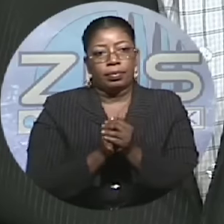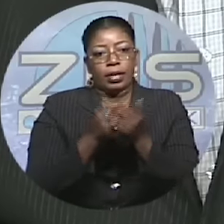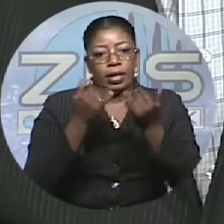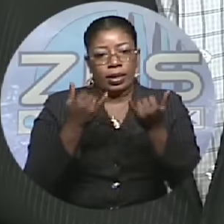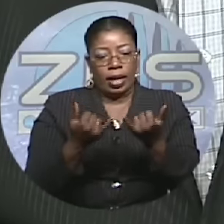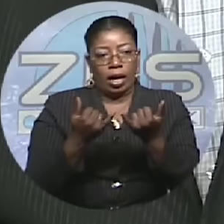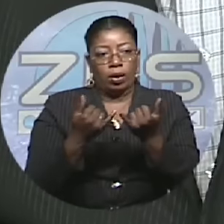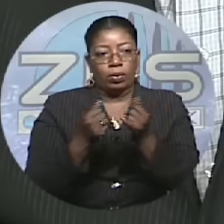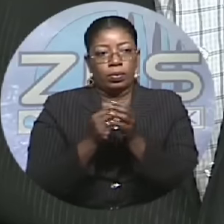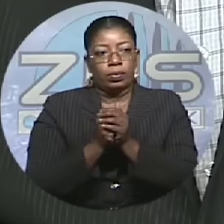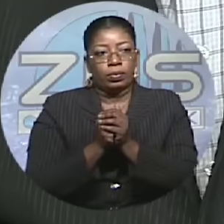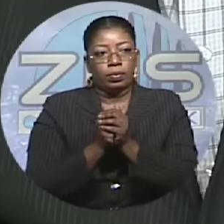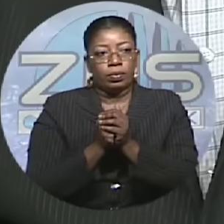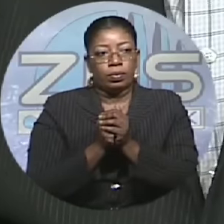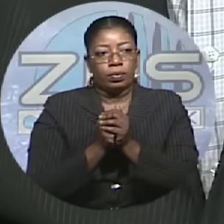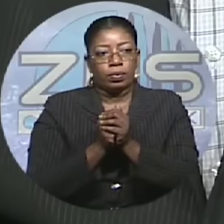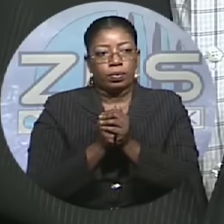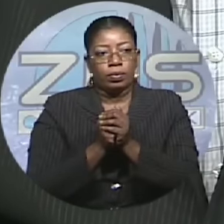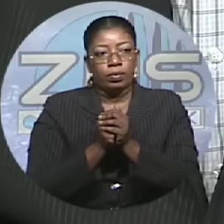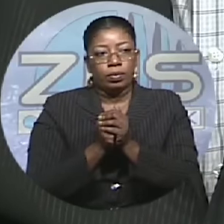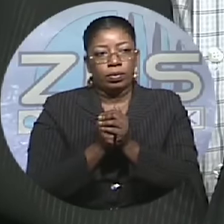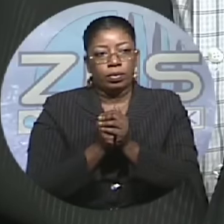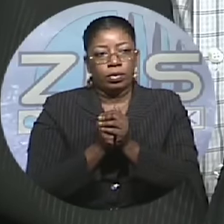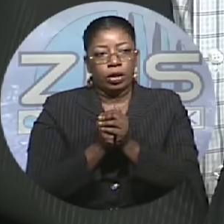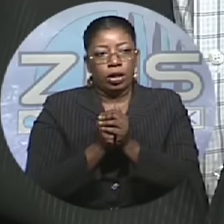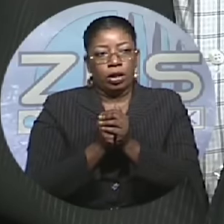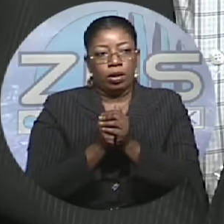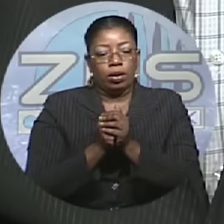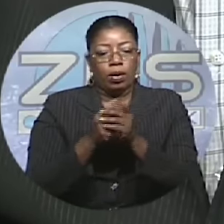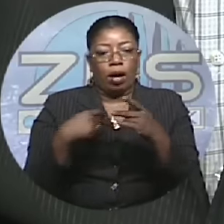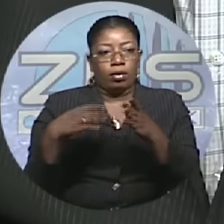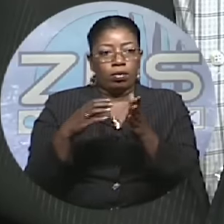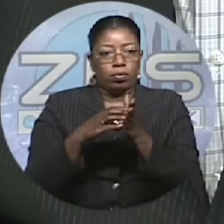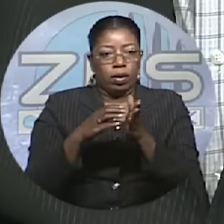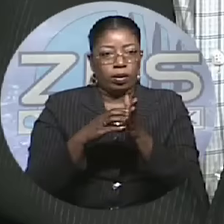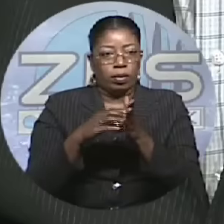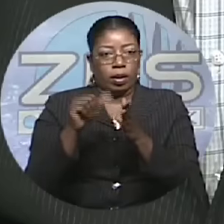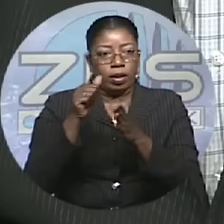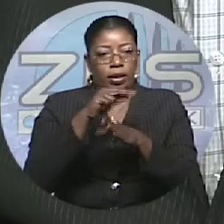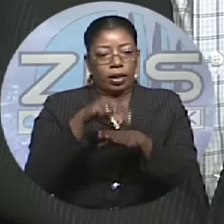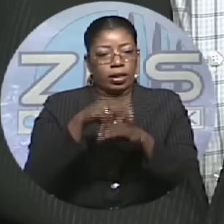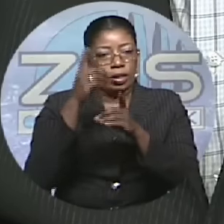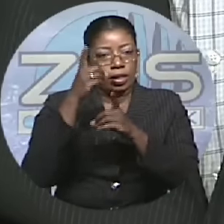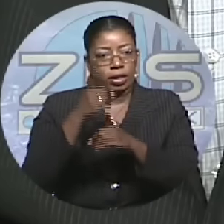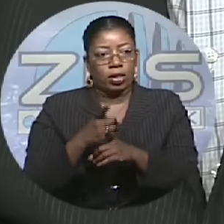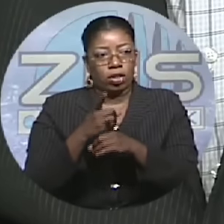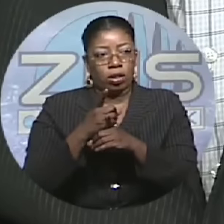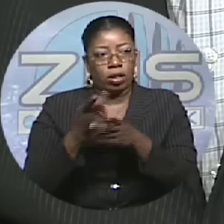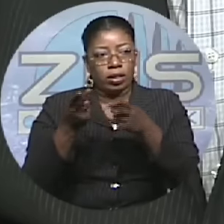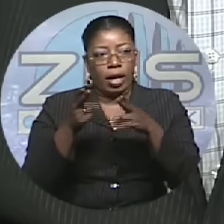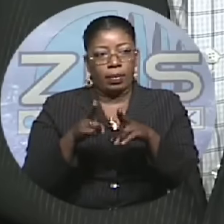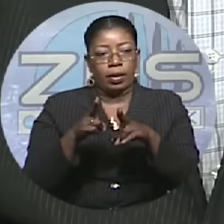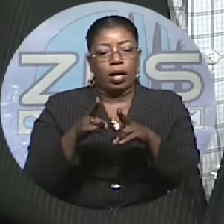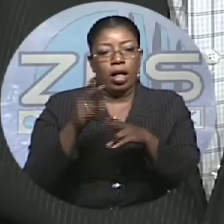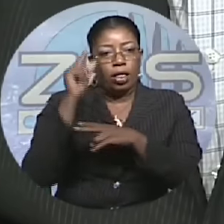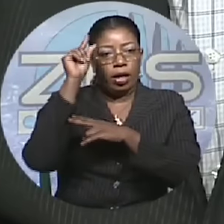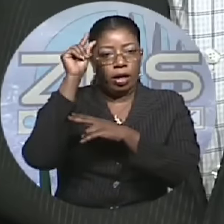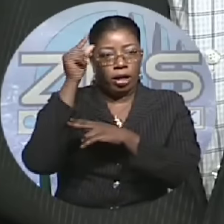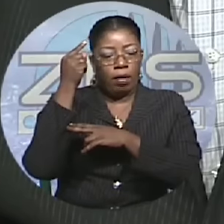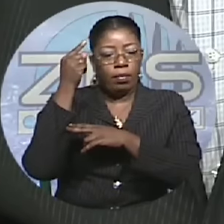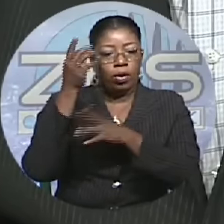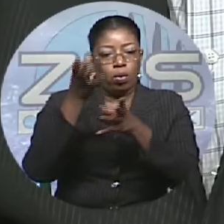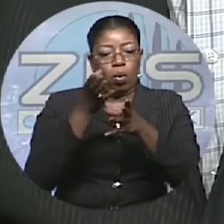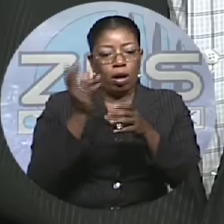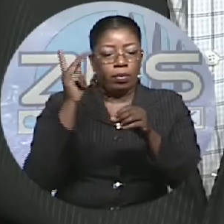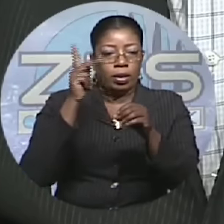and concerns are open for discussion through the Stronger Bahamas Initiative and is now in full effect, and the government is seeking